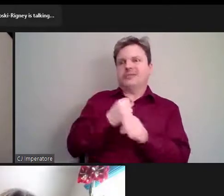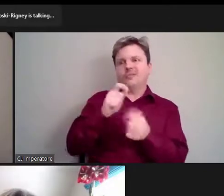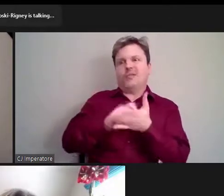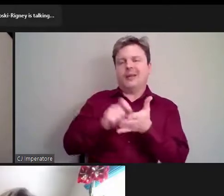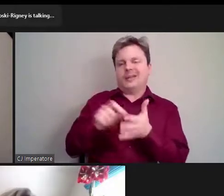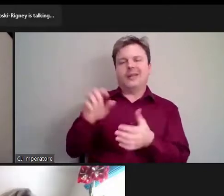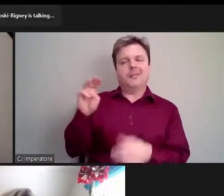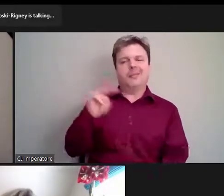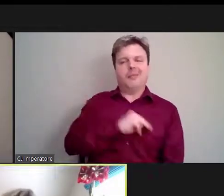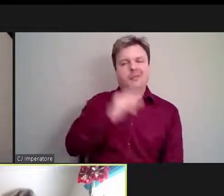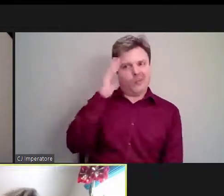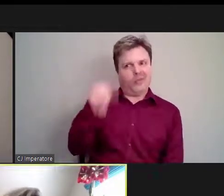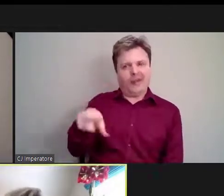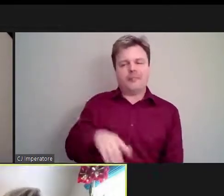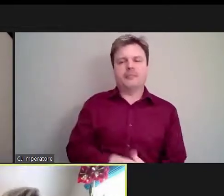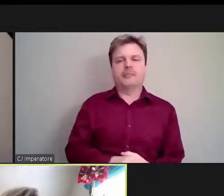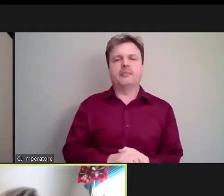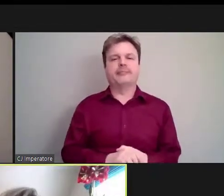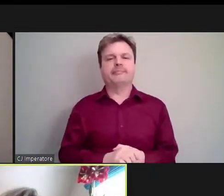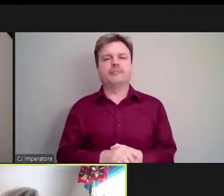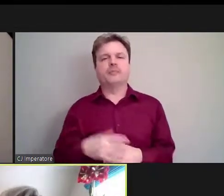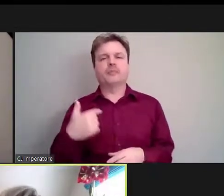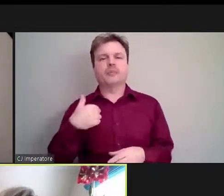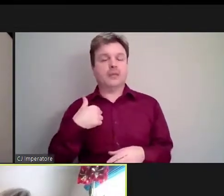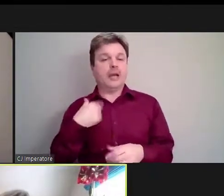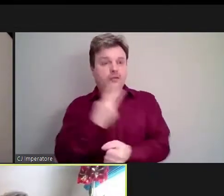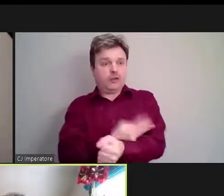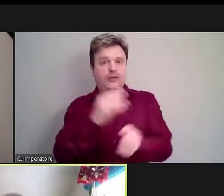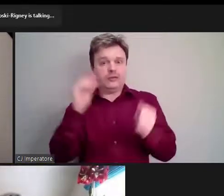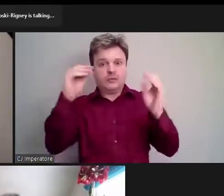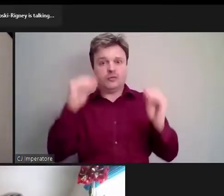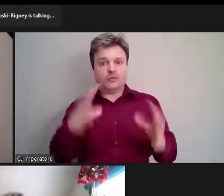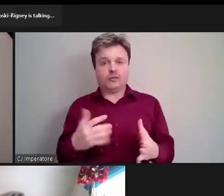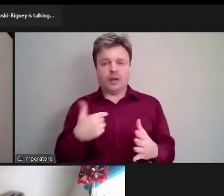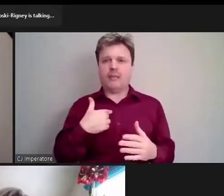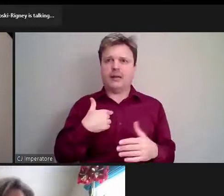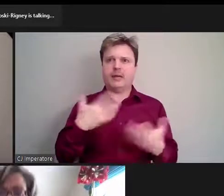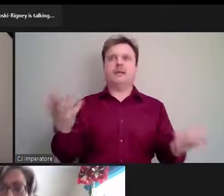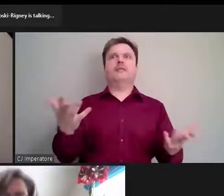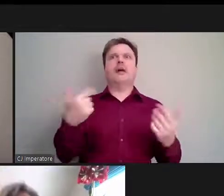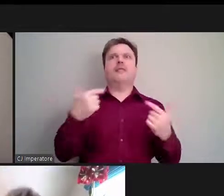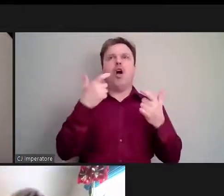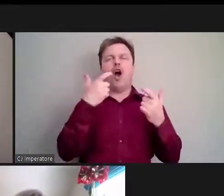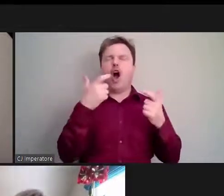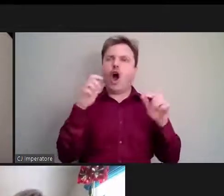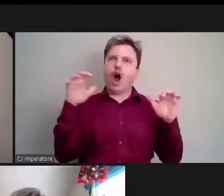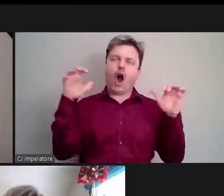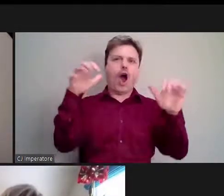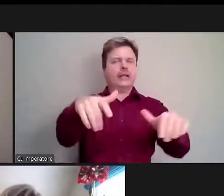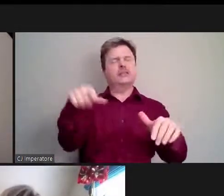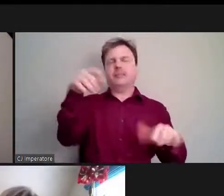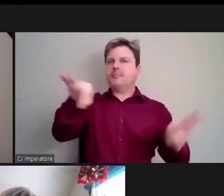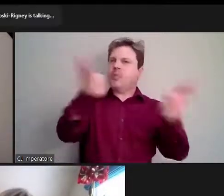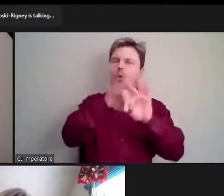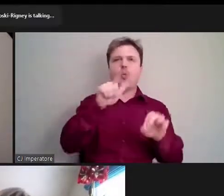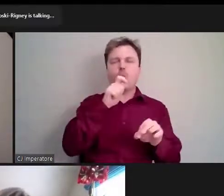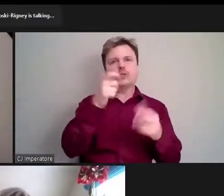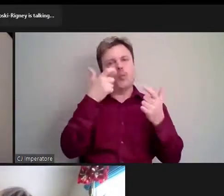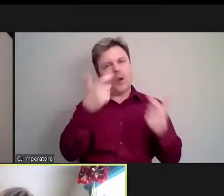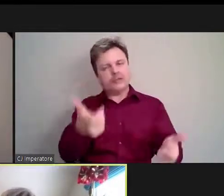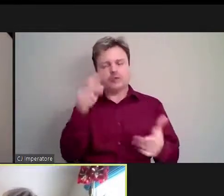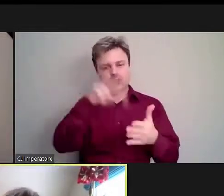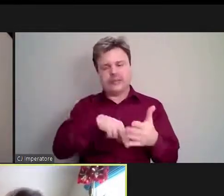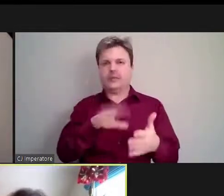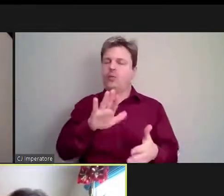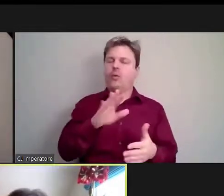And thinking about— Shout out, as a graduate instructor, I'm like, audience! See, you see? Audience is everything. Well, we're trying also to